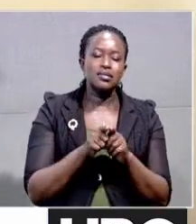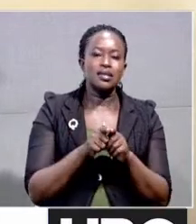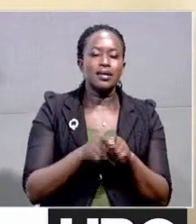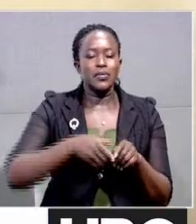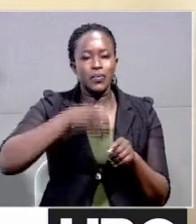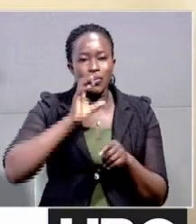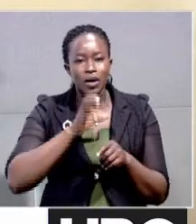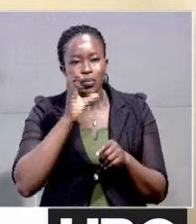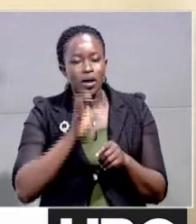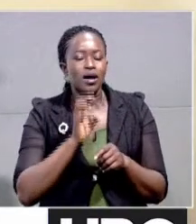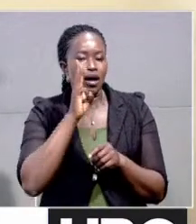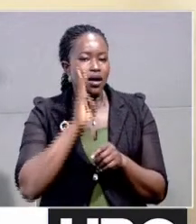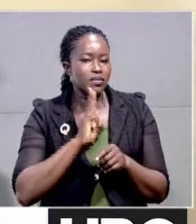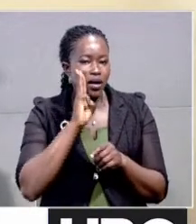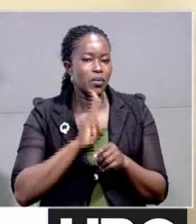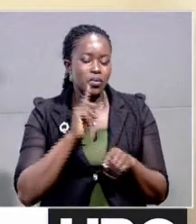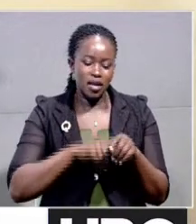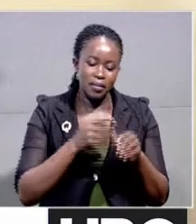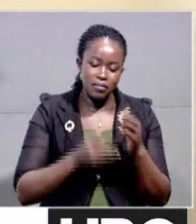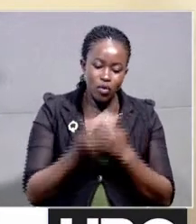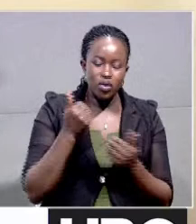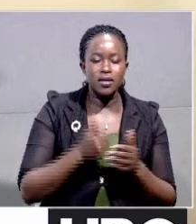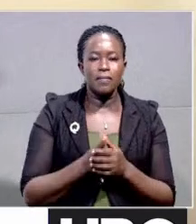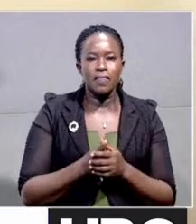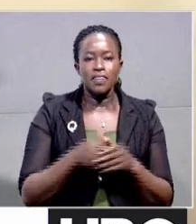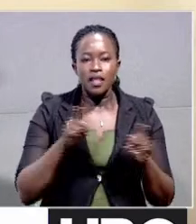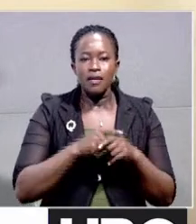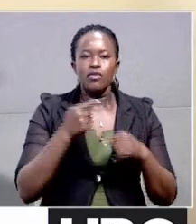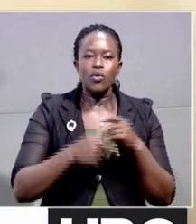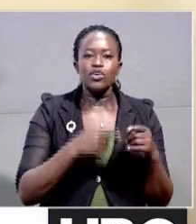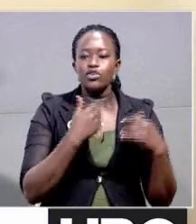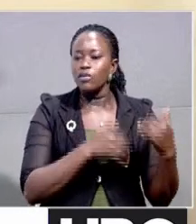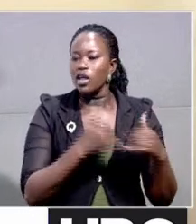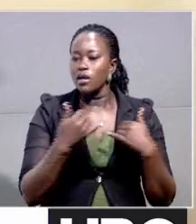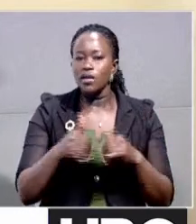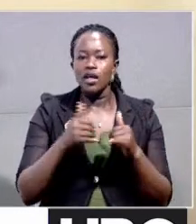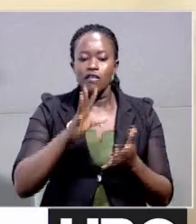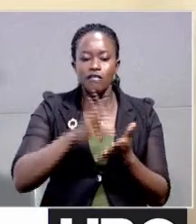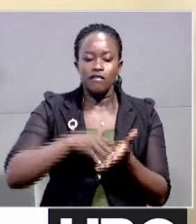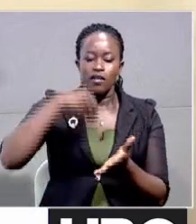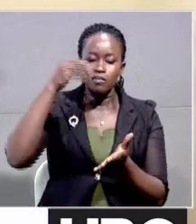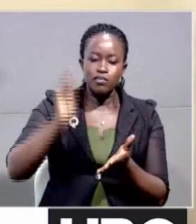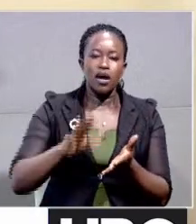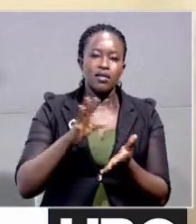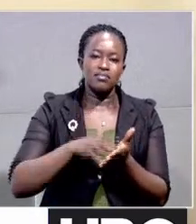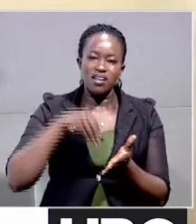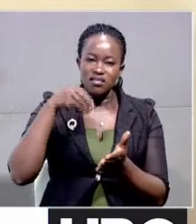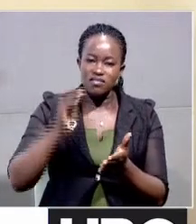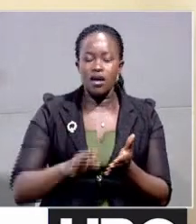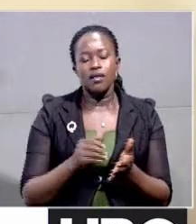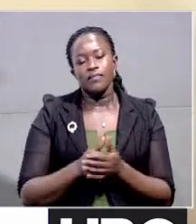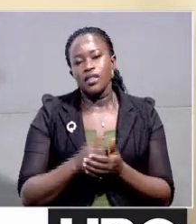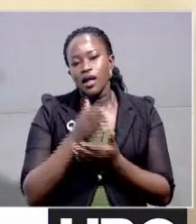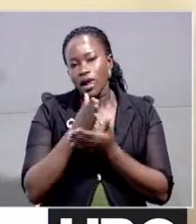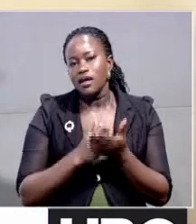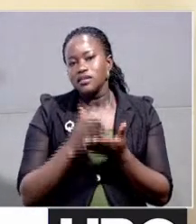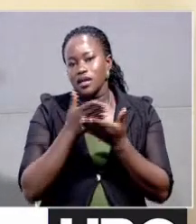morning some alcohols, playing mueso and matatu. So some of these